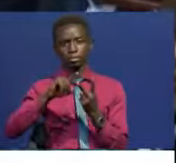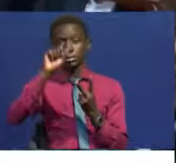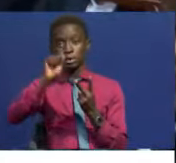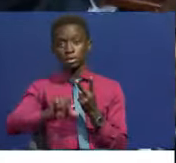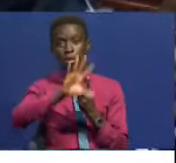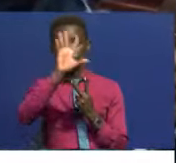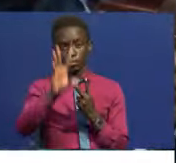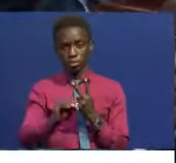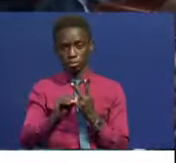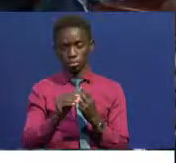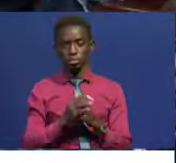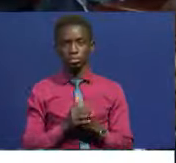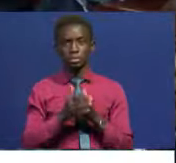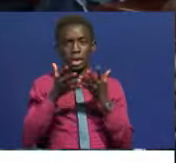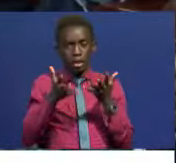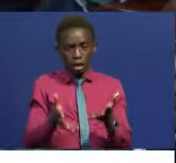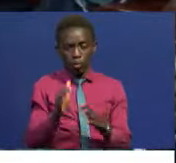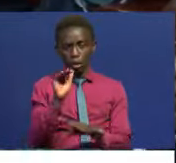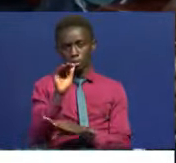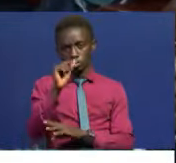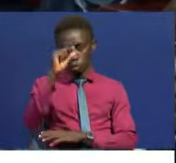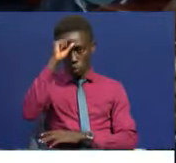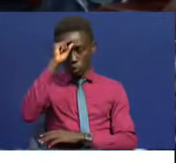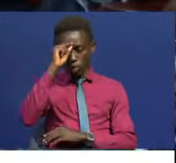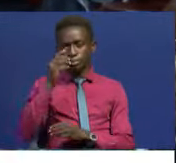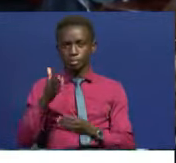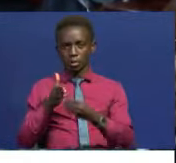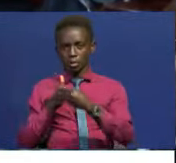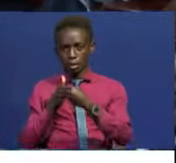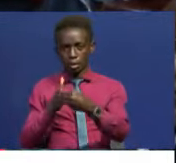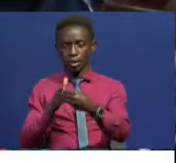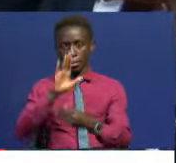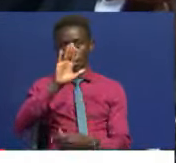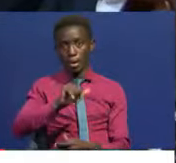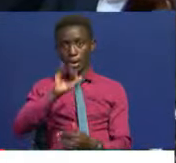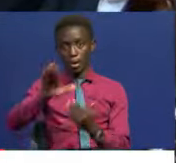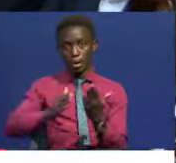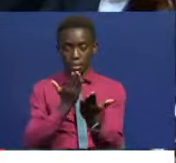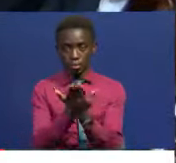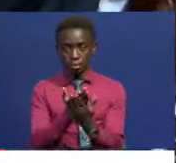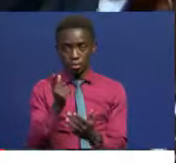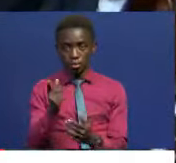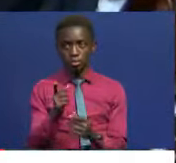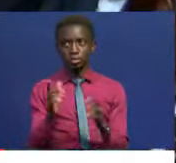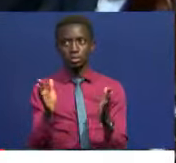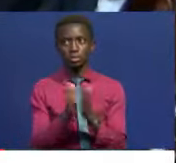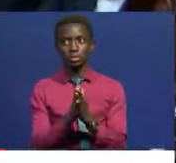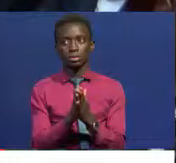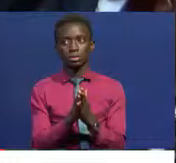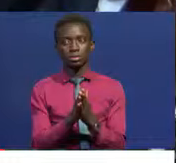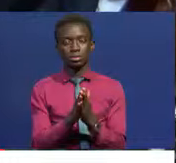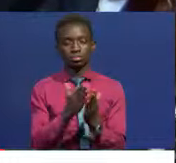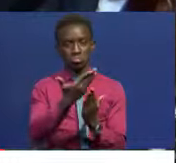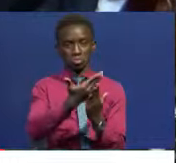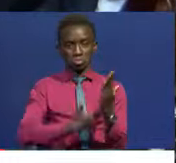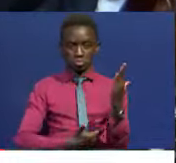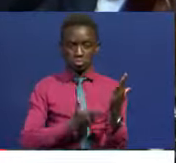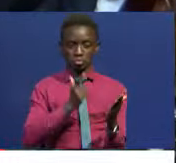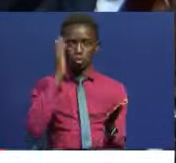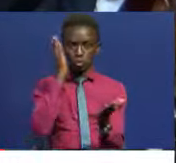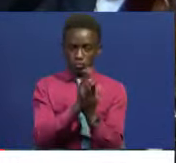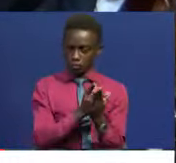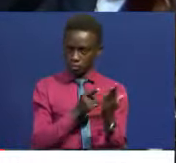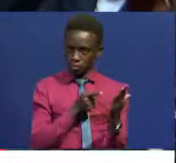of the state, we will ask the court to be guided by that application and the affidavit annexed to it, the answers of the IO on the